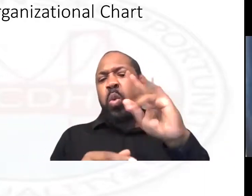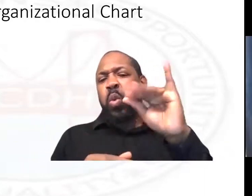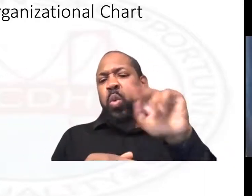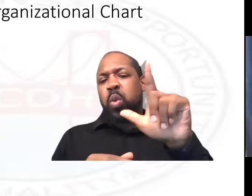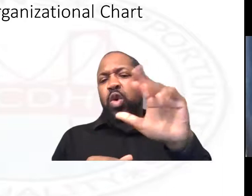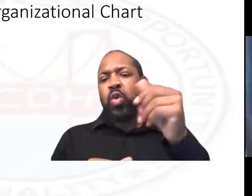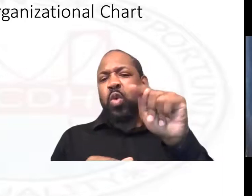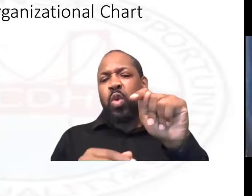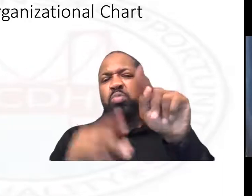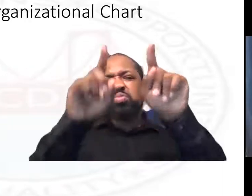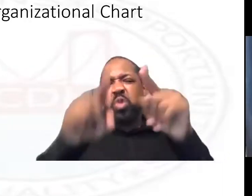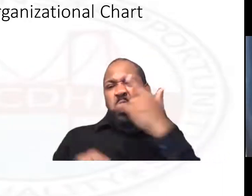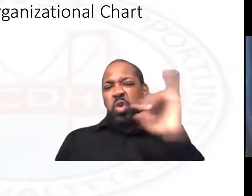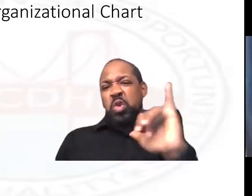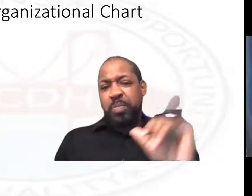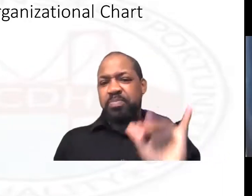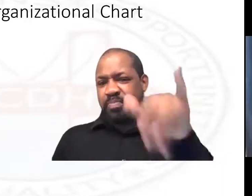legislature committee.